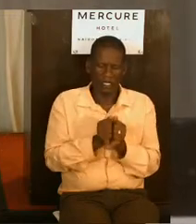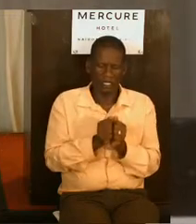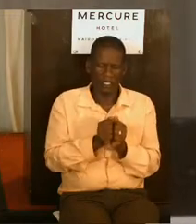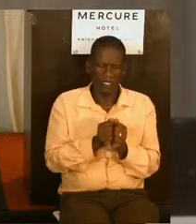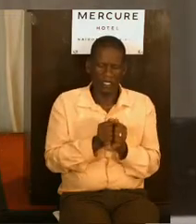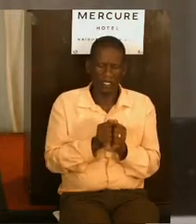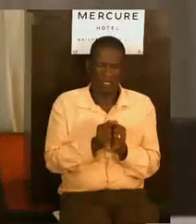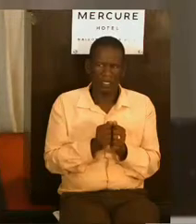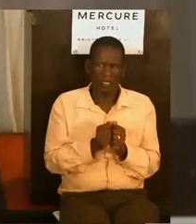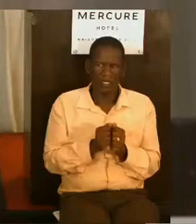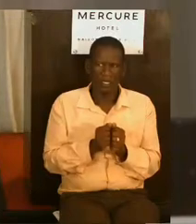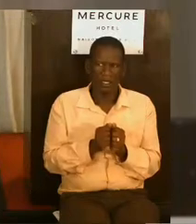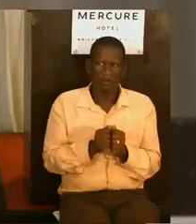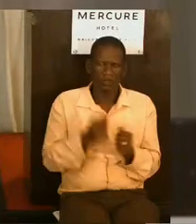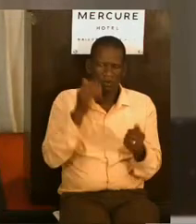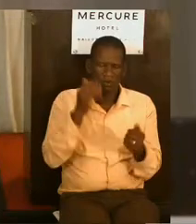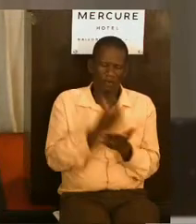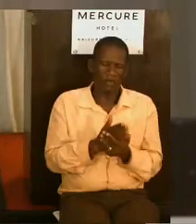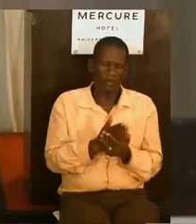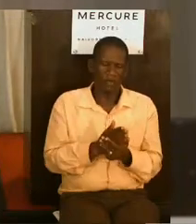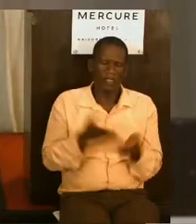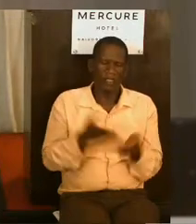was promulgated